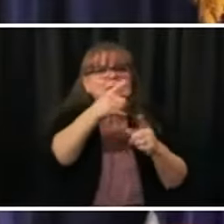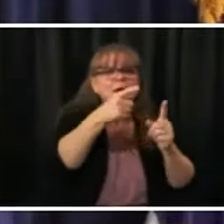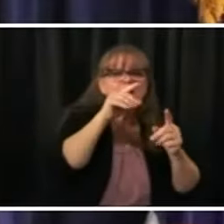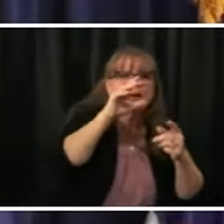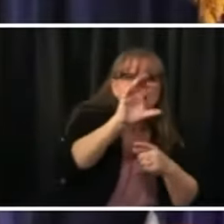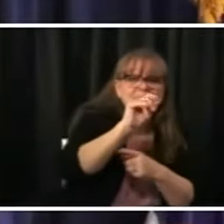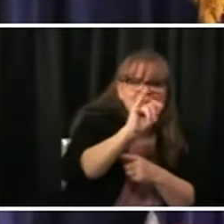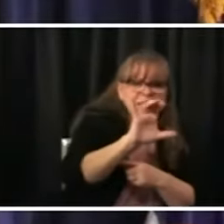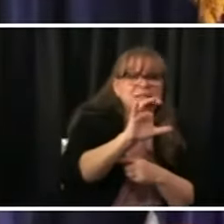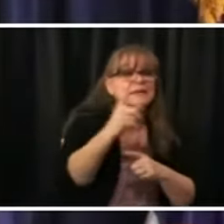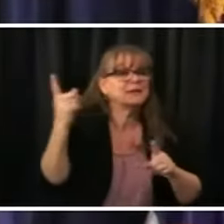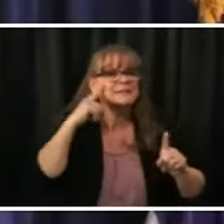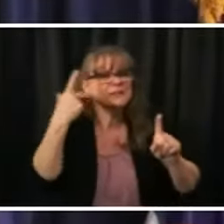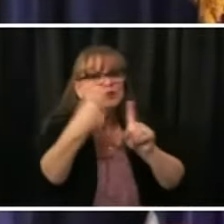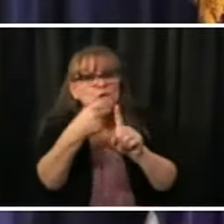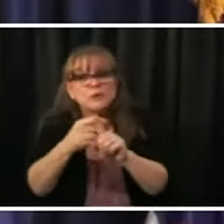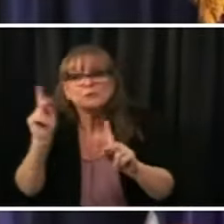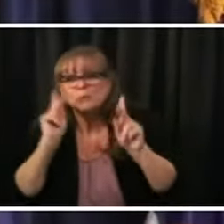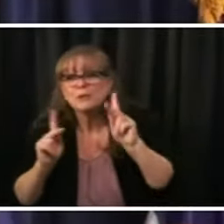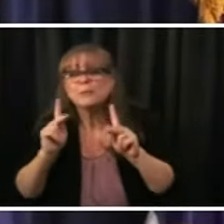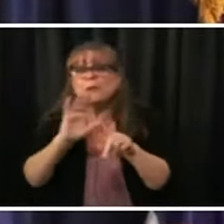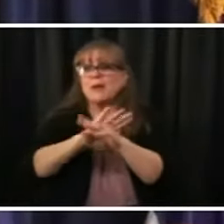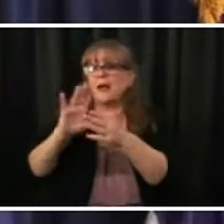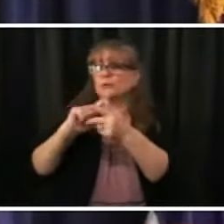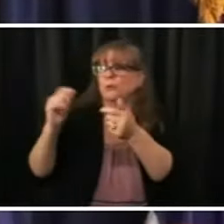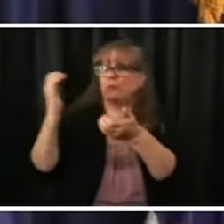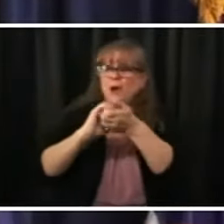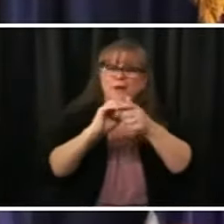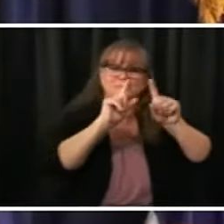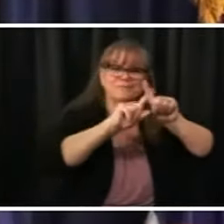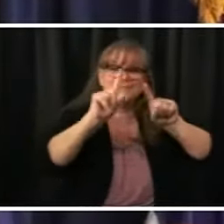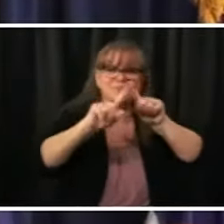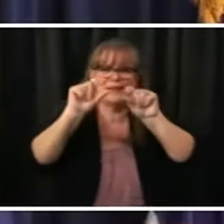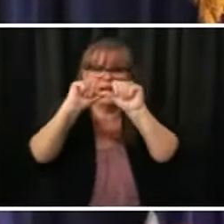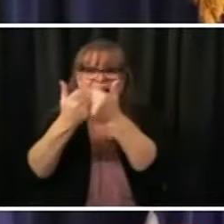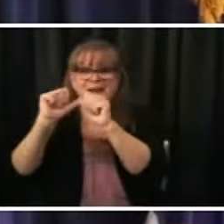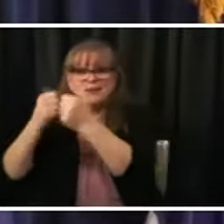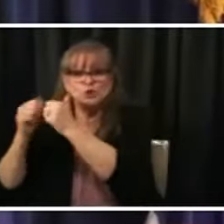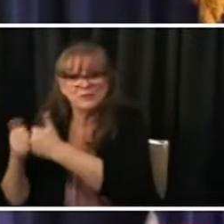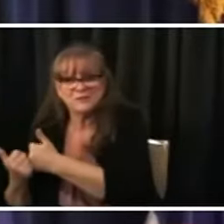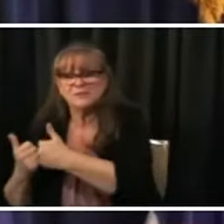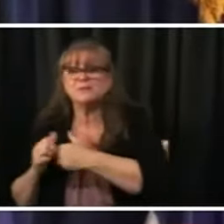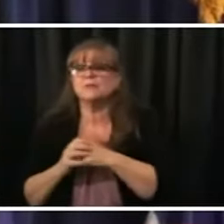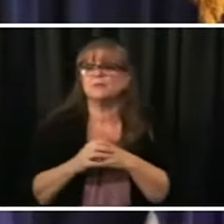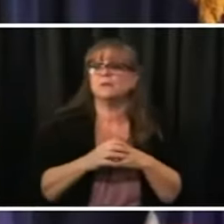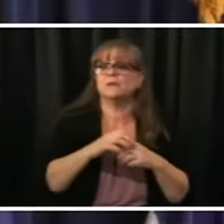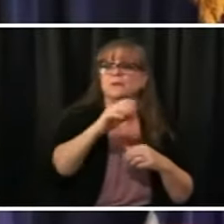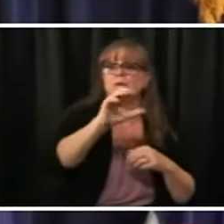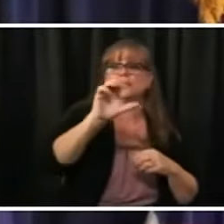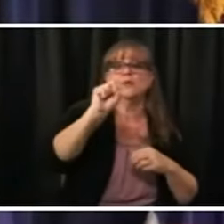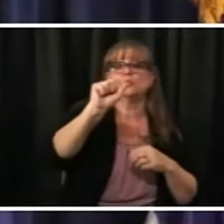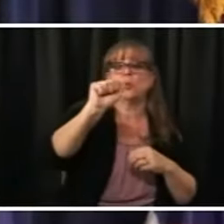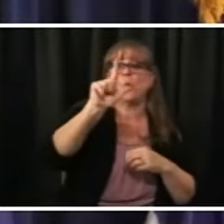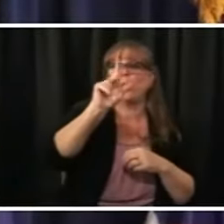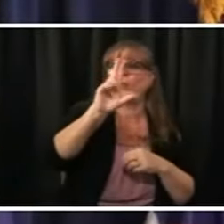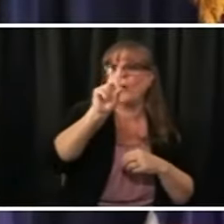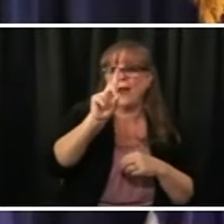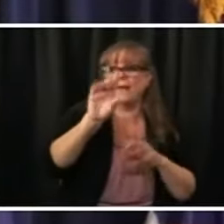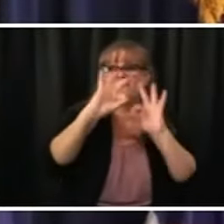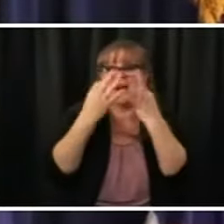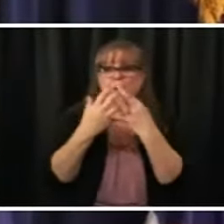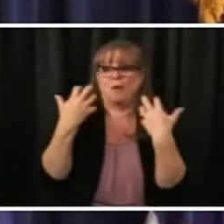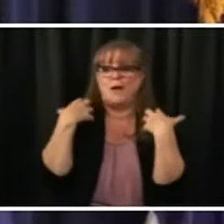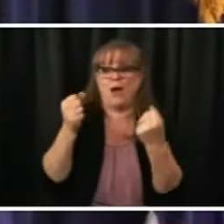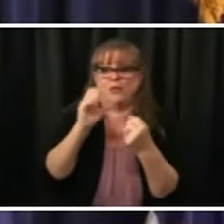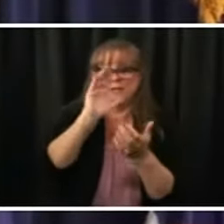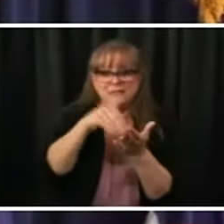like Salud Family Health Center, SCL Health, UC Health, National Jewish, and many others. There's vaccine clinics all over the state, and it's just